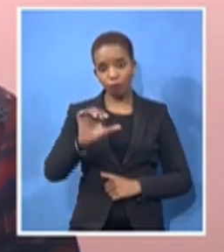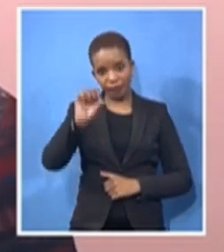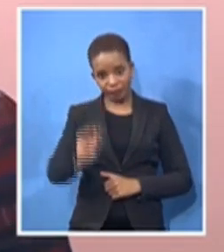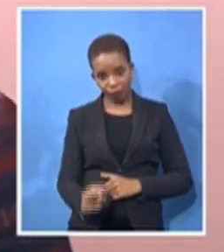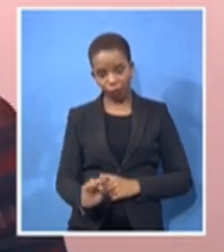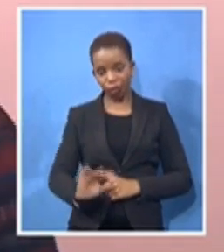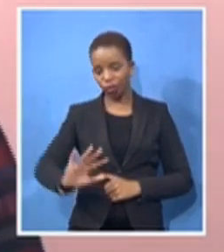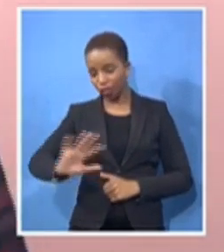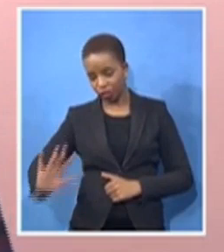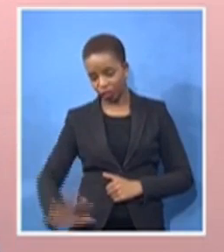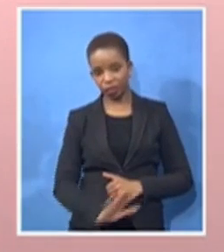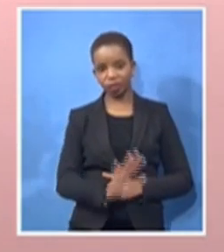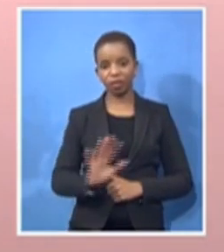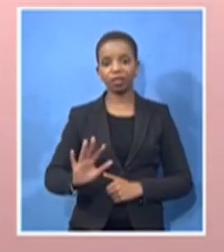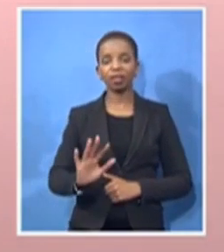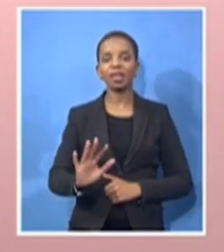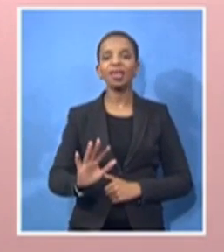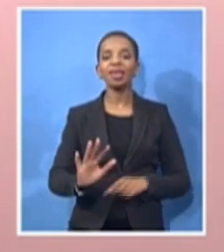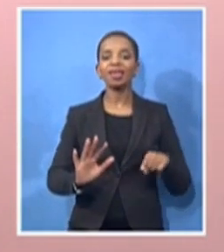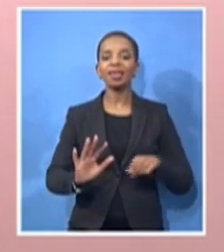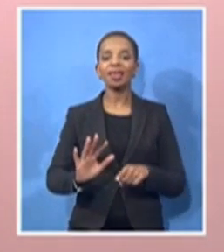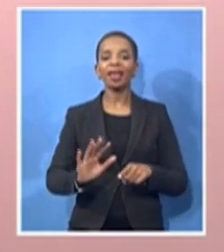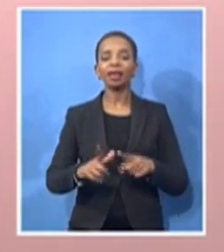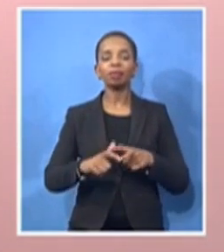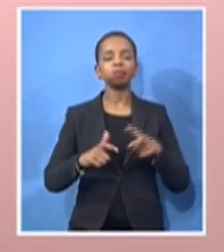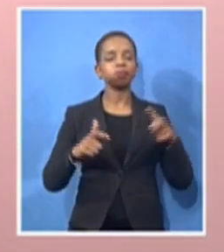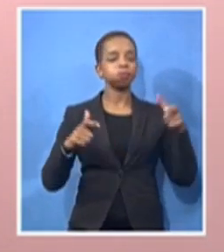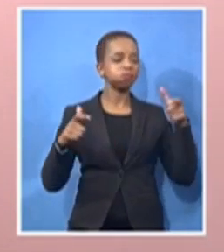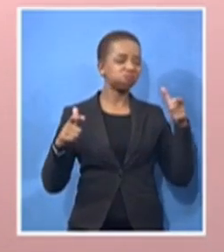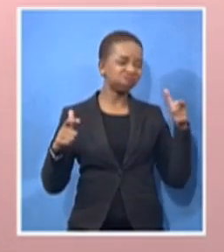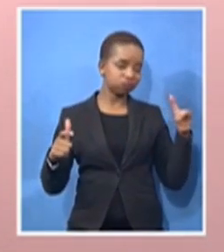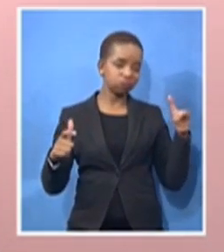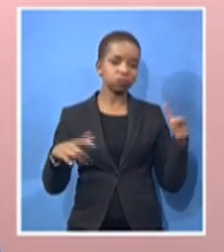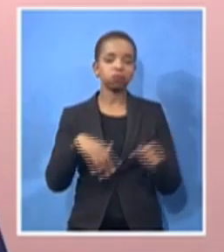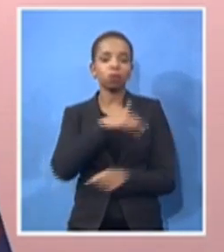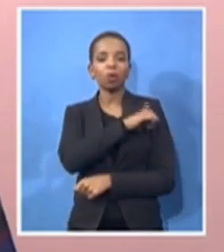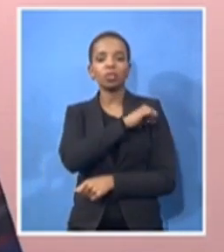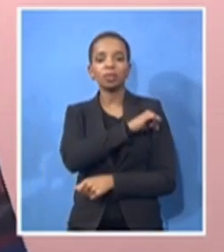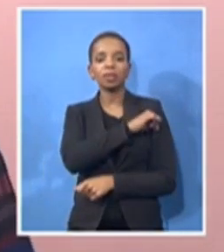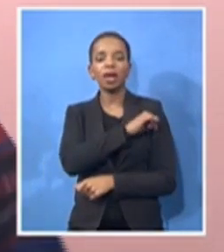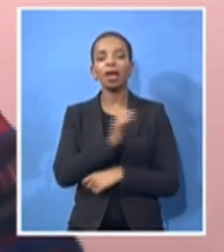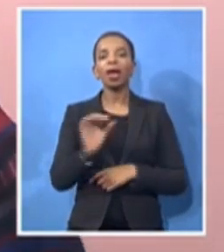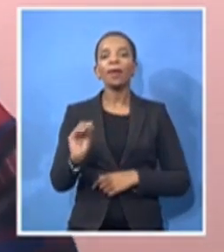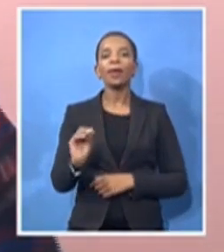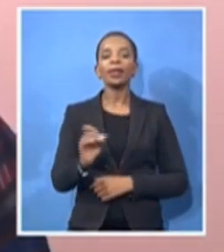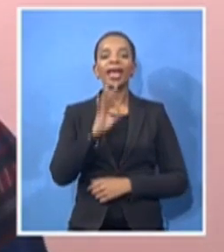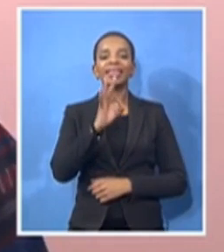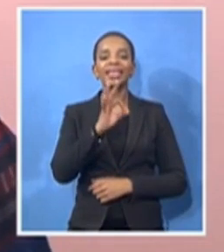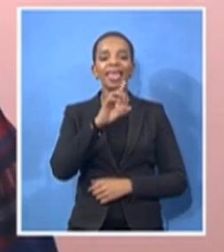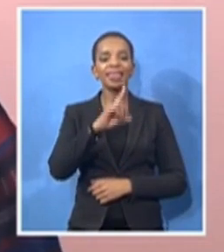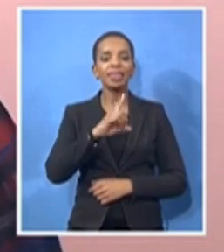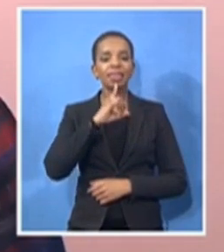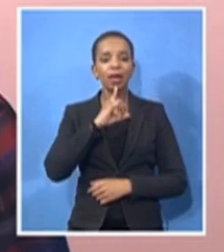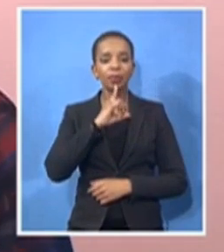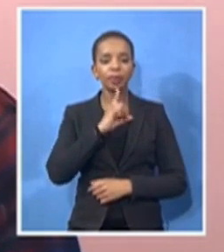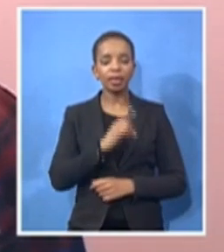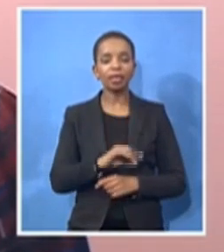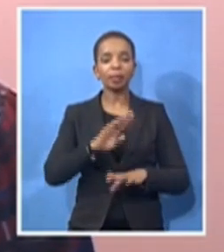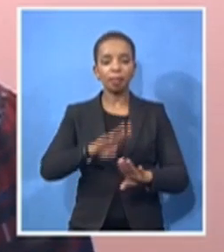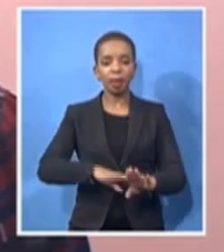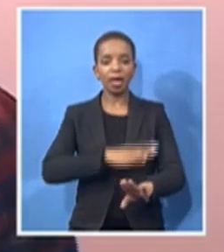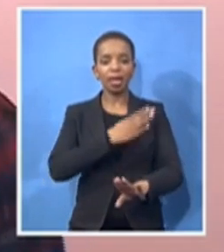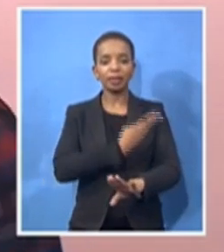public hospital with 3,000 beds. I would like to first say, Dr. Matiba, that